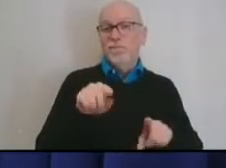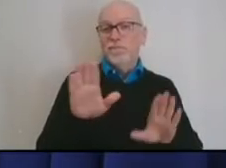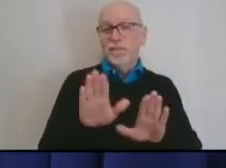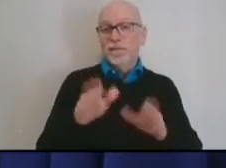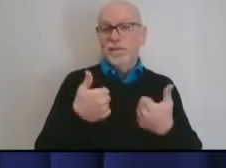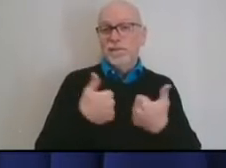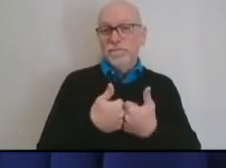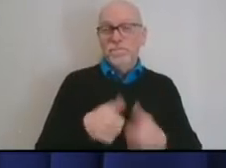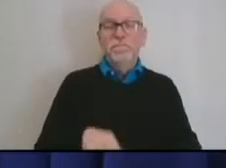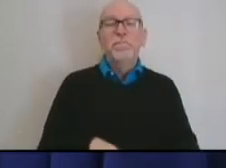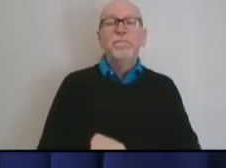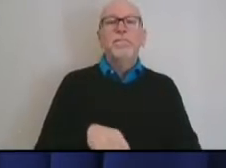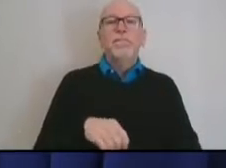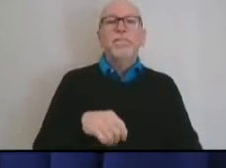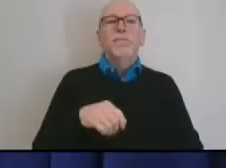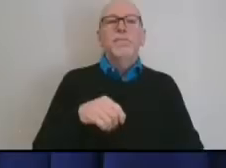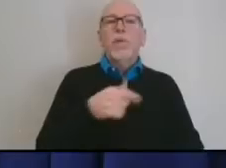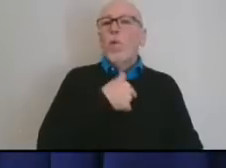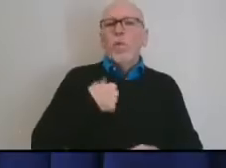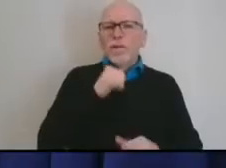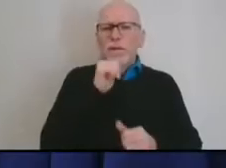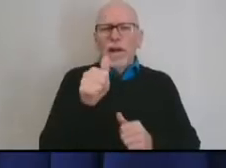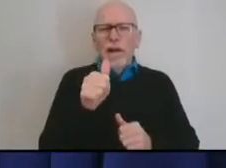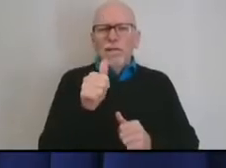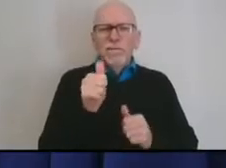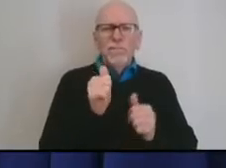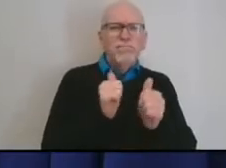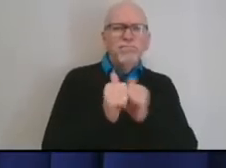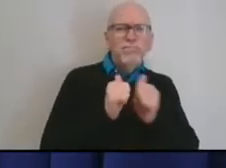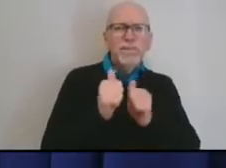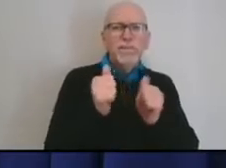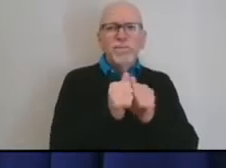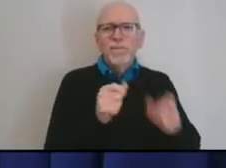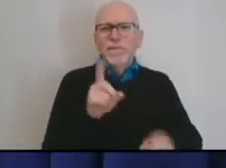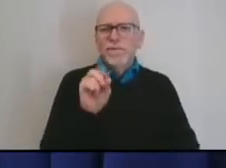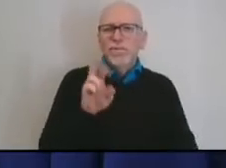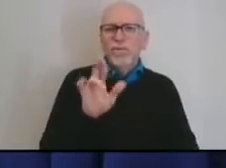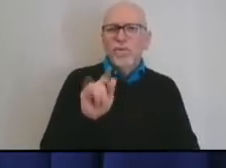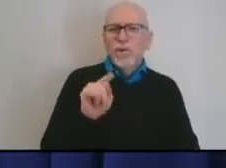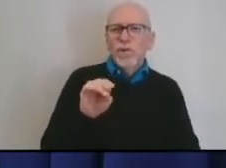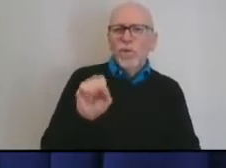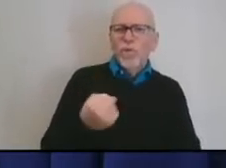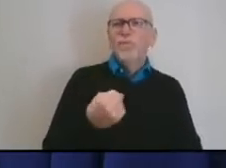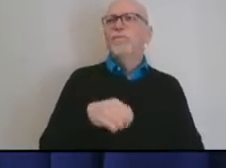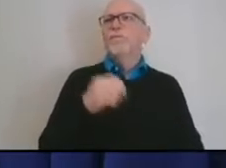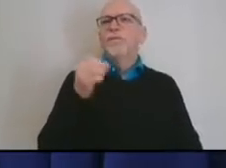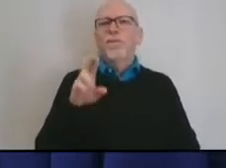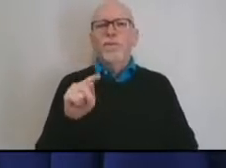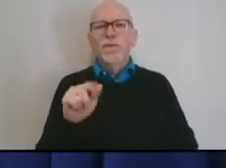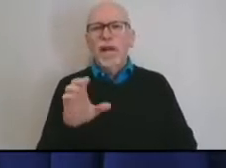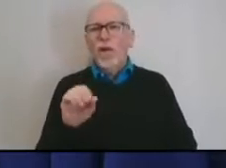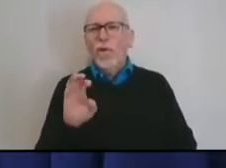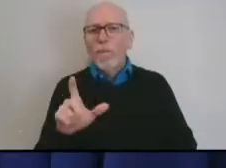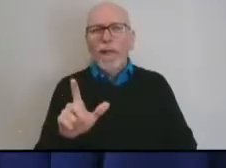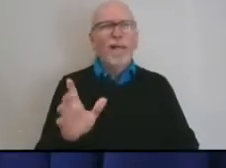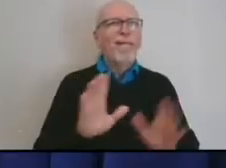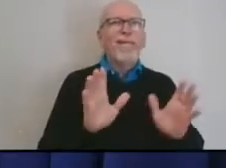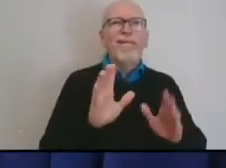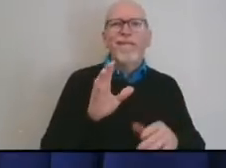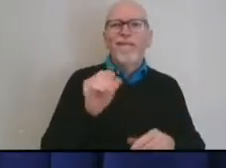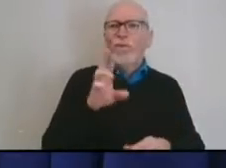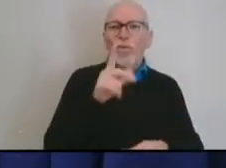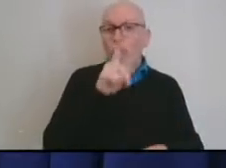itself. This is not we're not competing against Doritos or Taco Bell or you fill in the